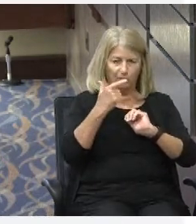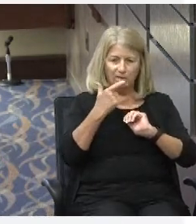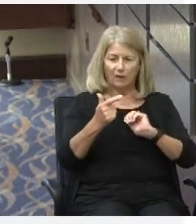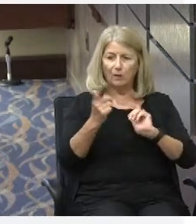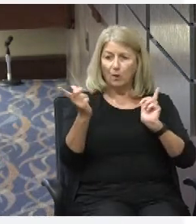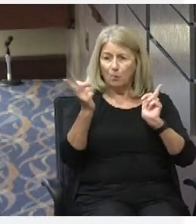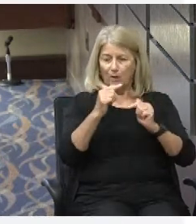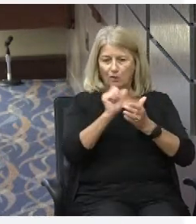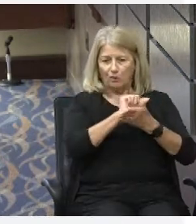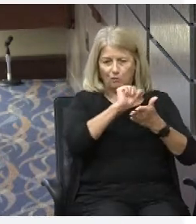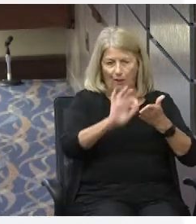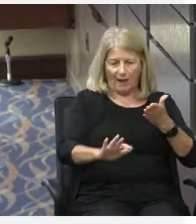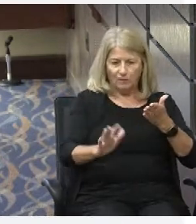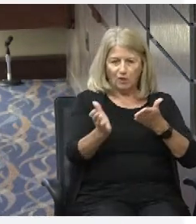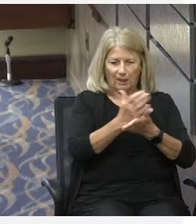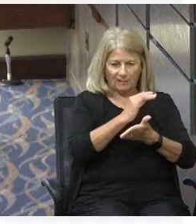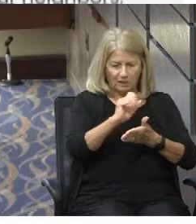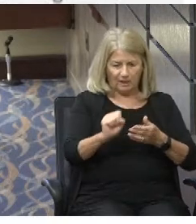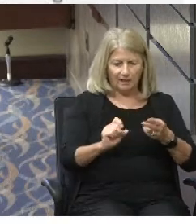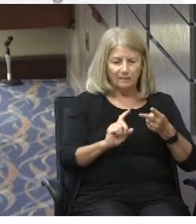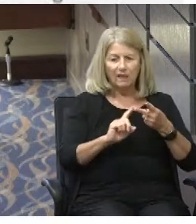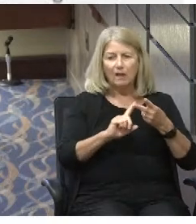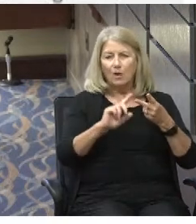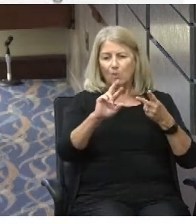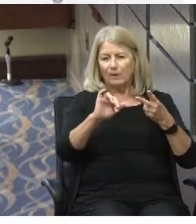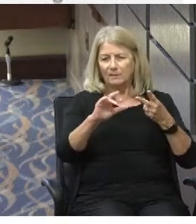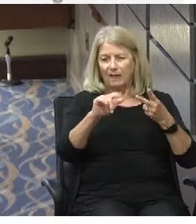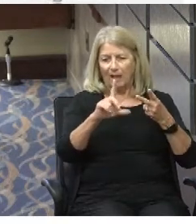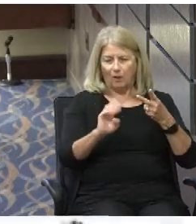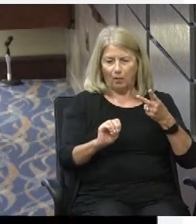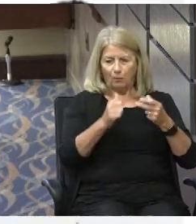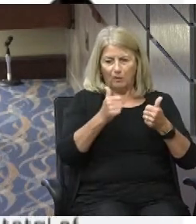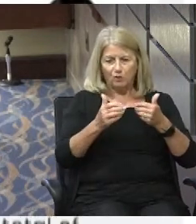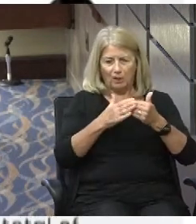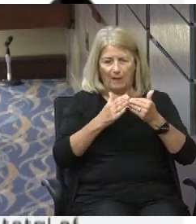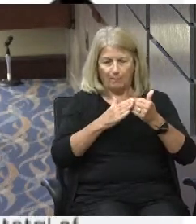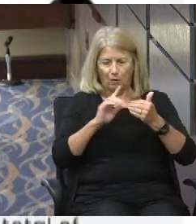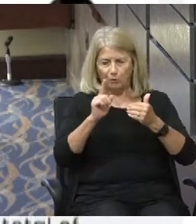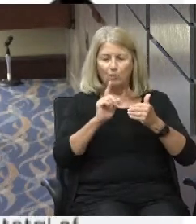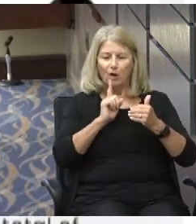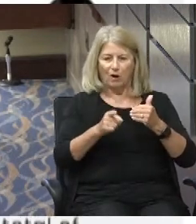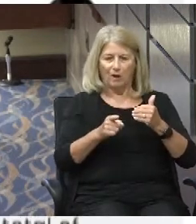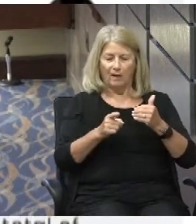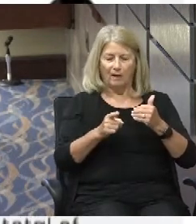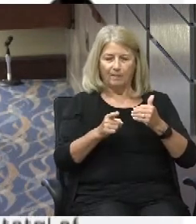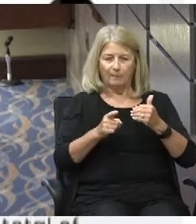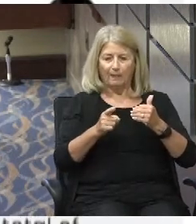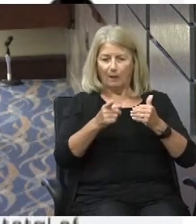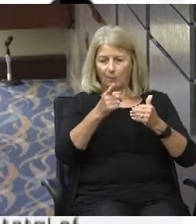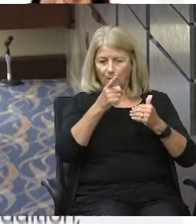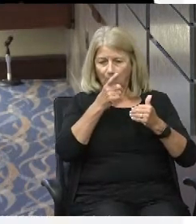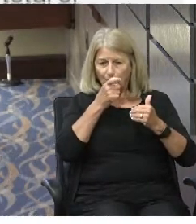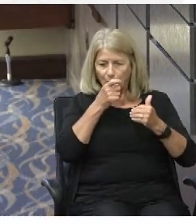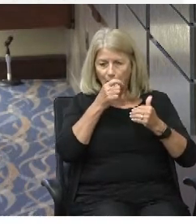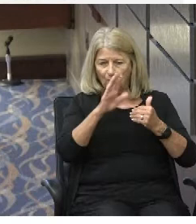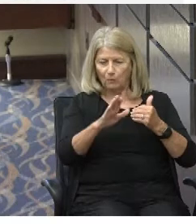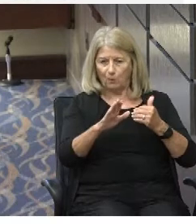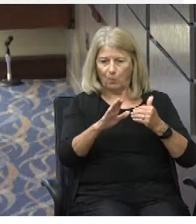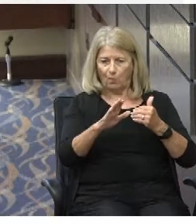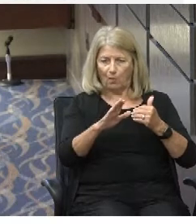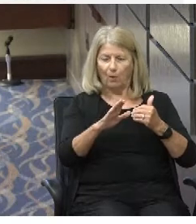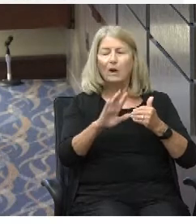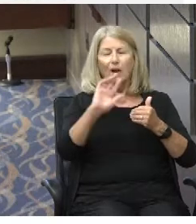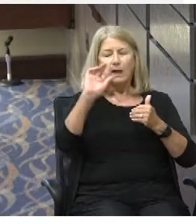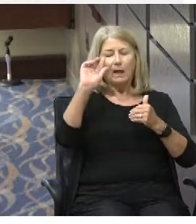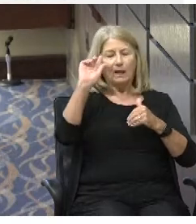when your recycling collection is, what neighborhood you fall into, and then additionally whom your elected officials are. So obviously Mayor